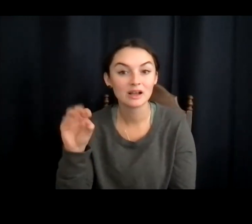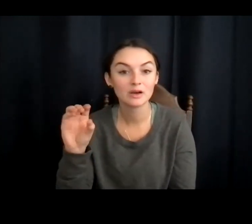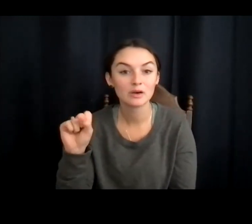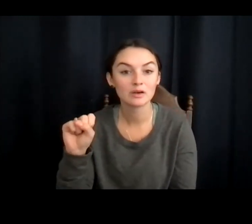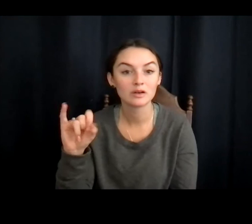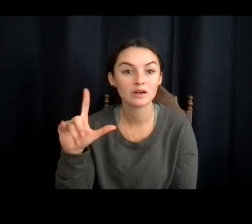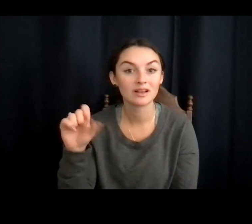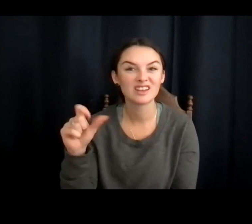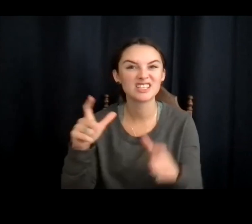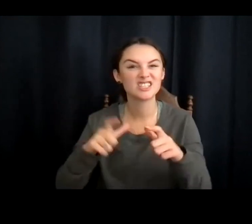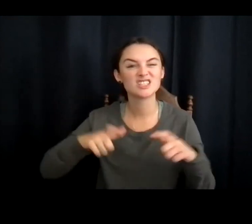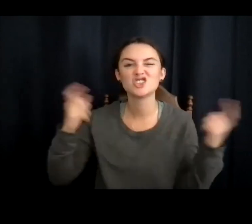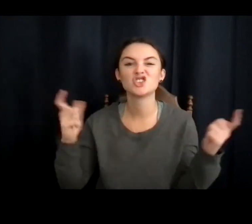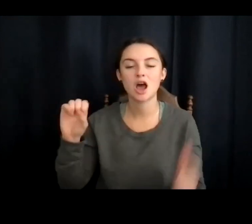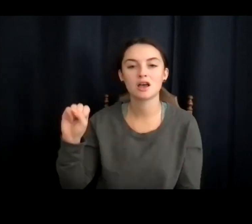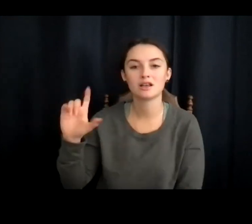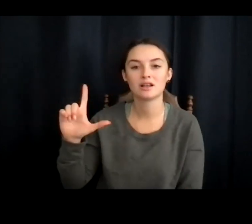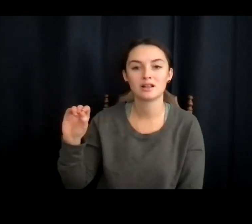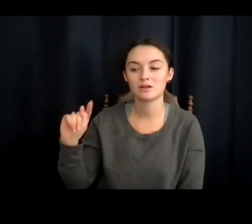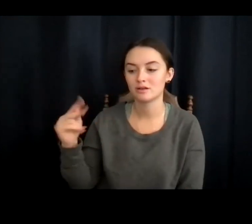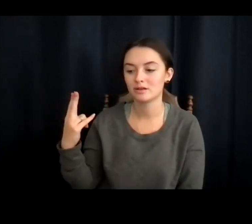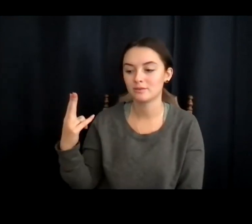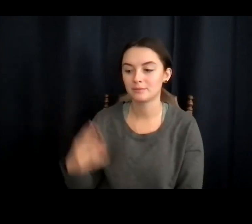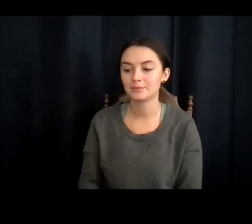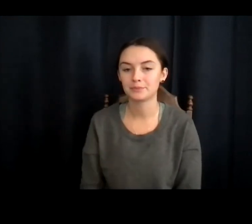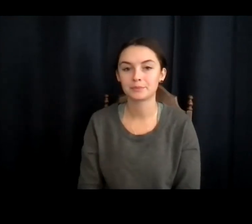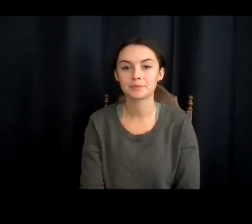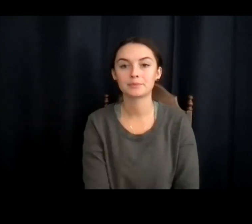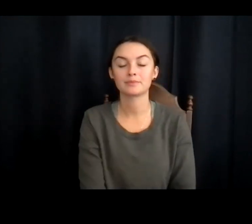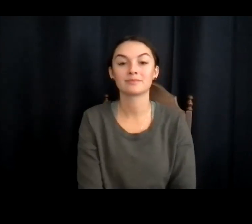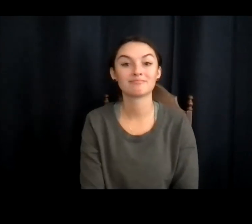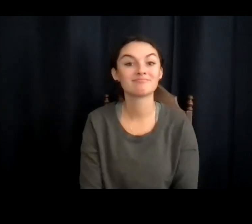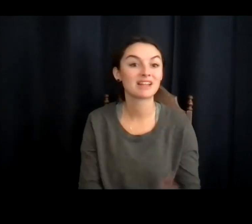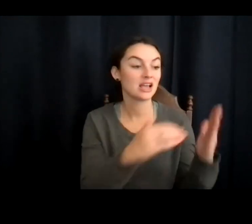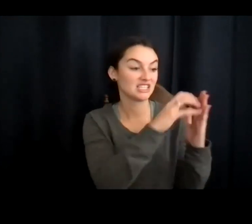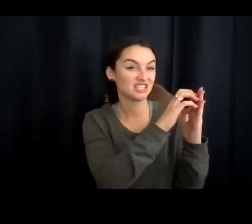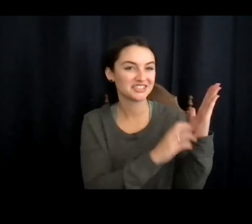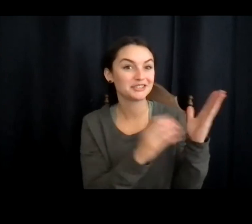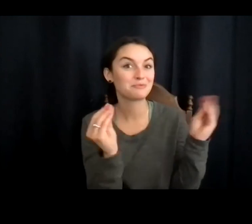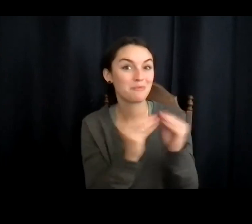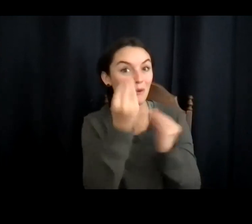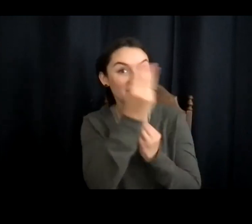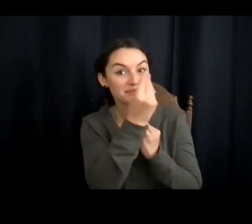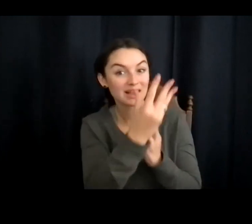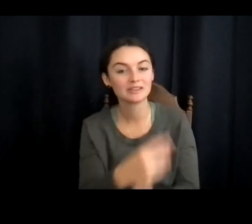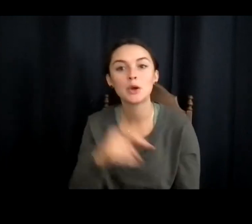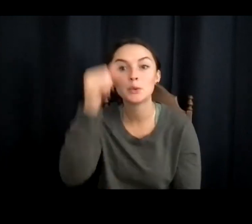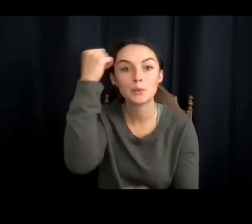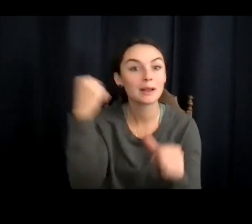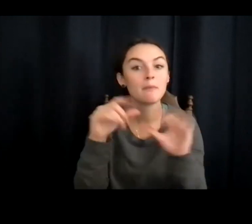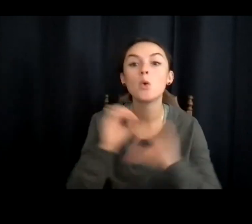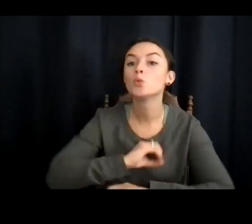giant sloth? And this gives you more information about the fossils. Remember, there were no dinosaurs have been found in